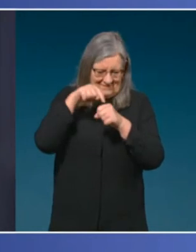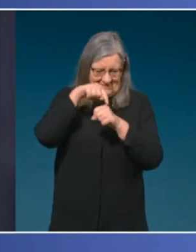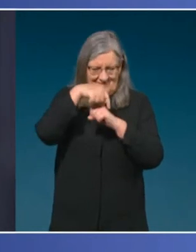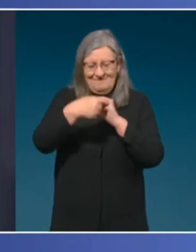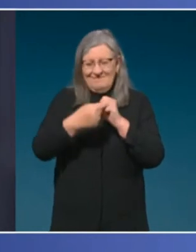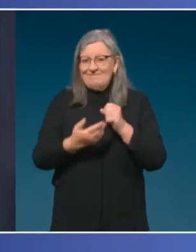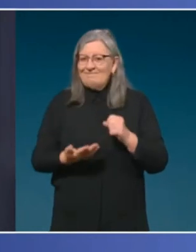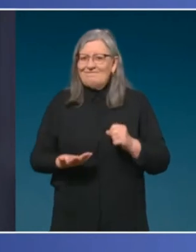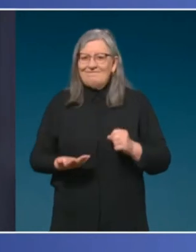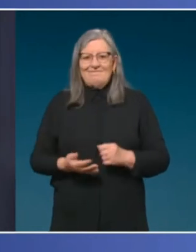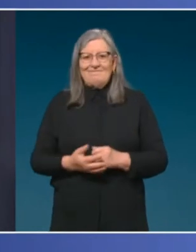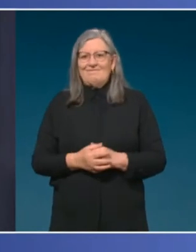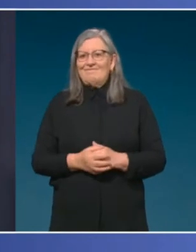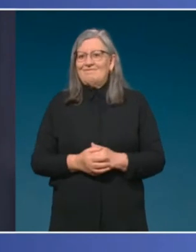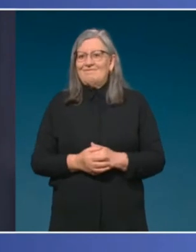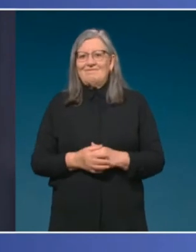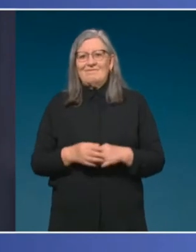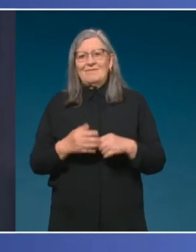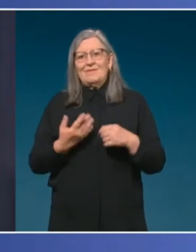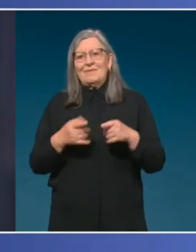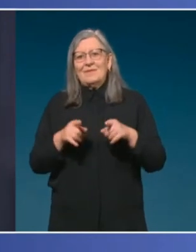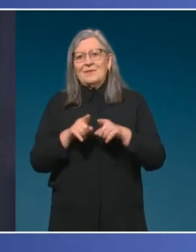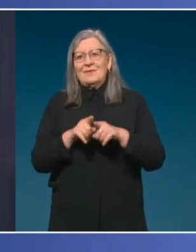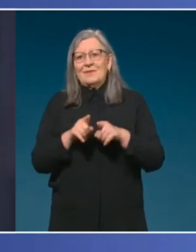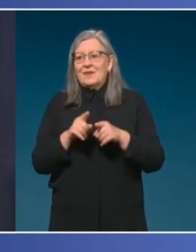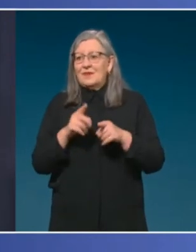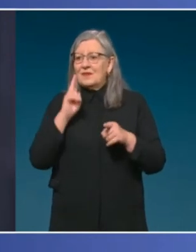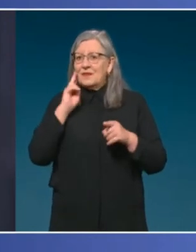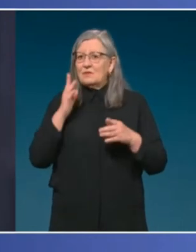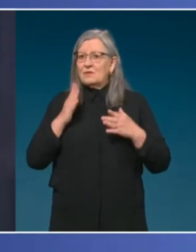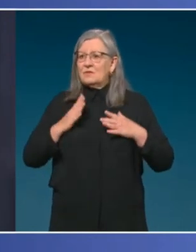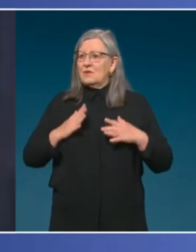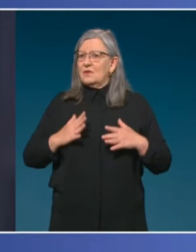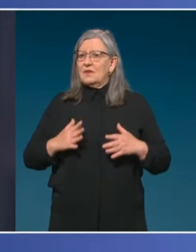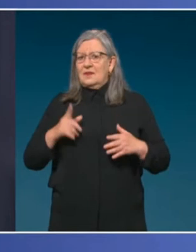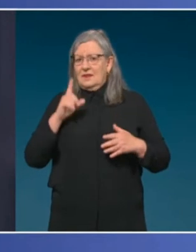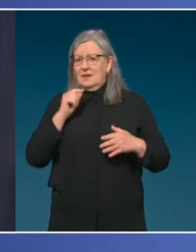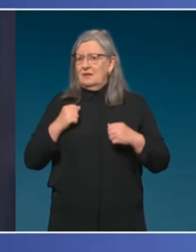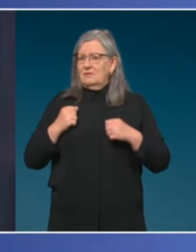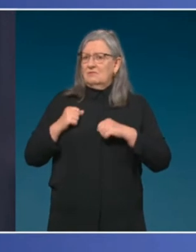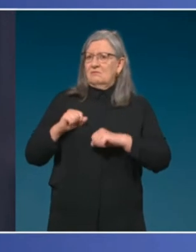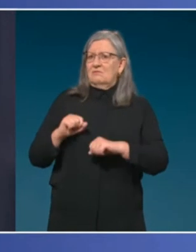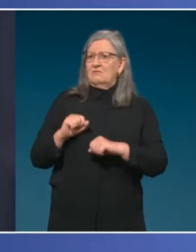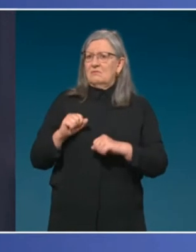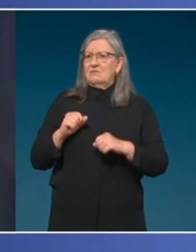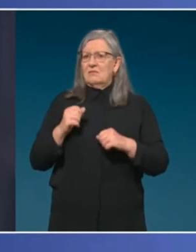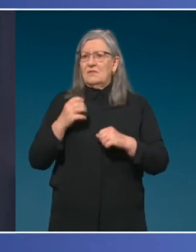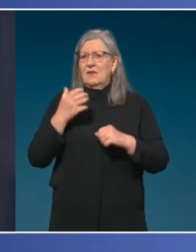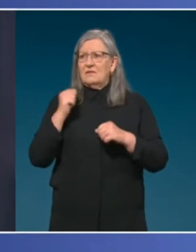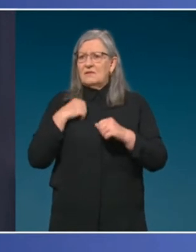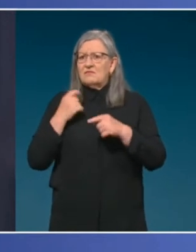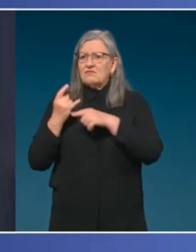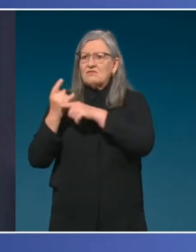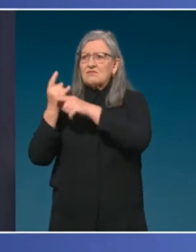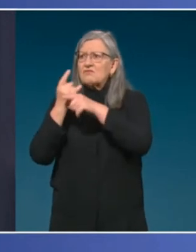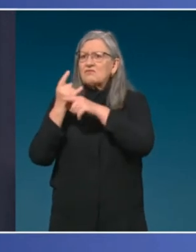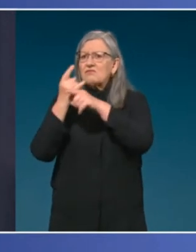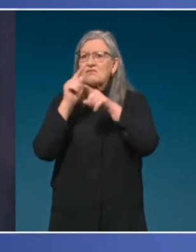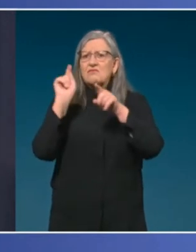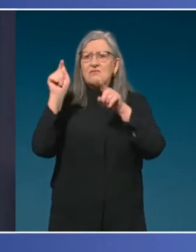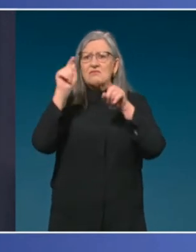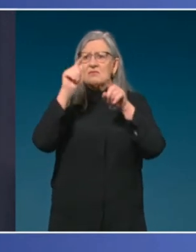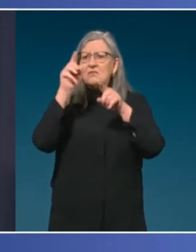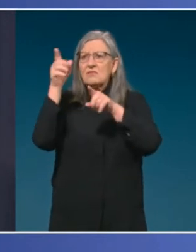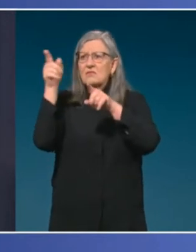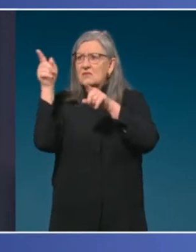So we've had anecdotal reports again that people have had infection before and they've been reinfected. Now, we've had that all the